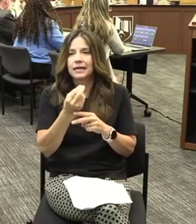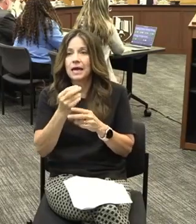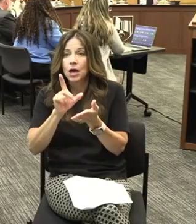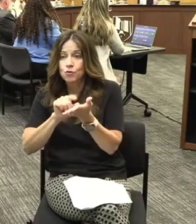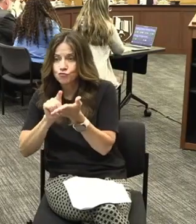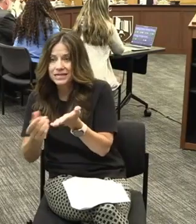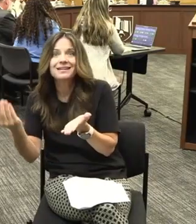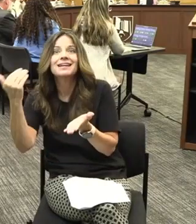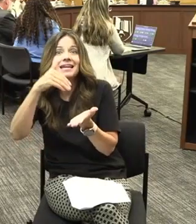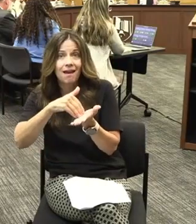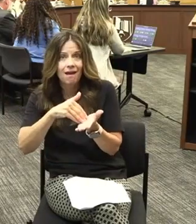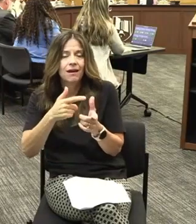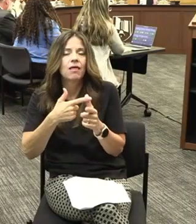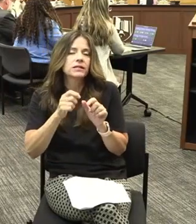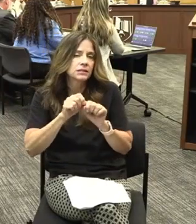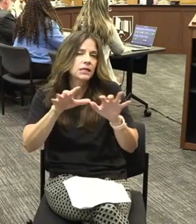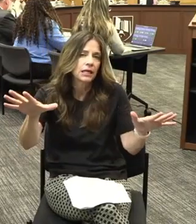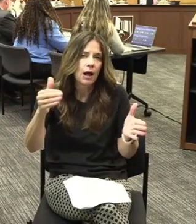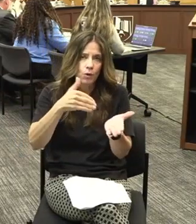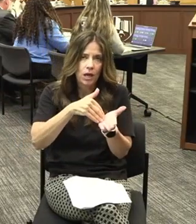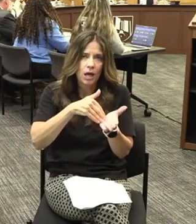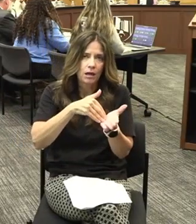out.